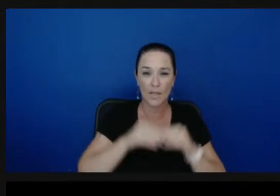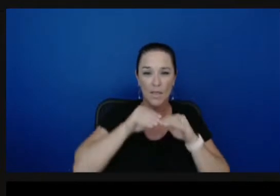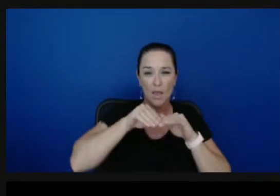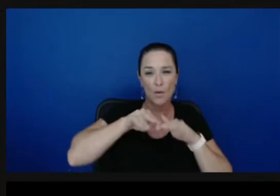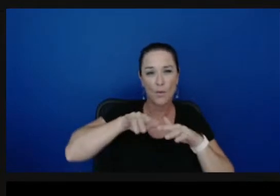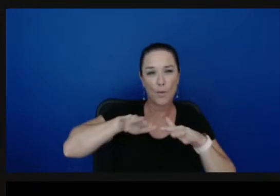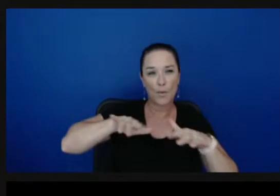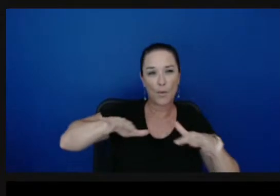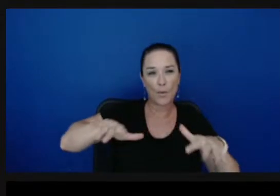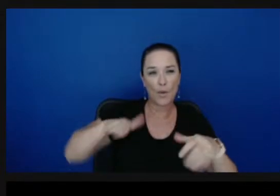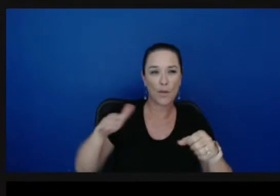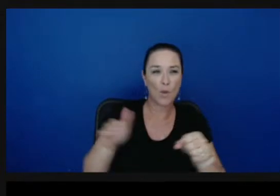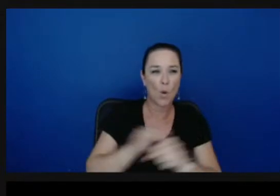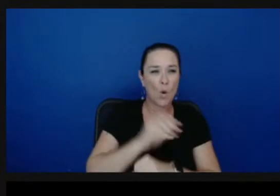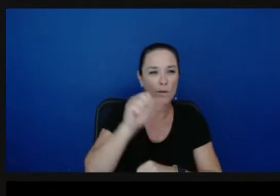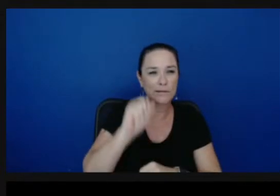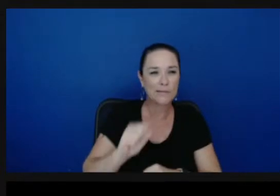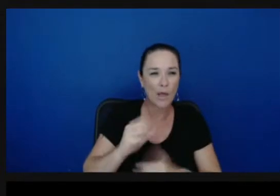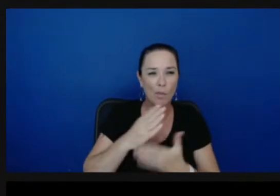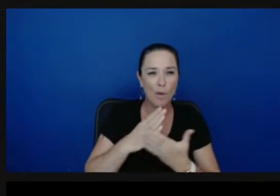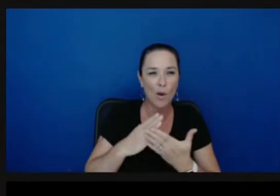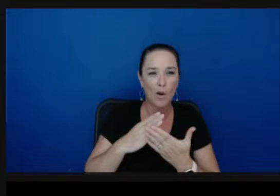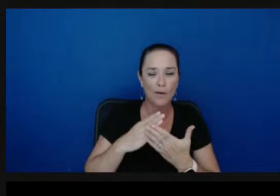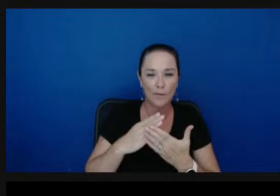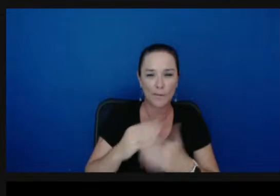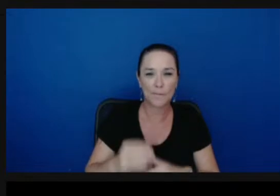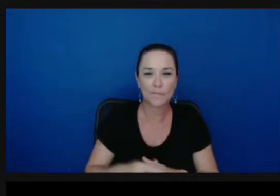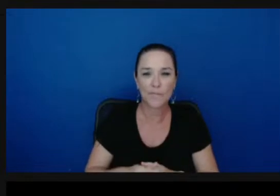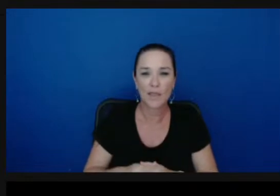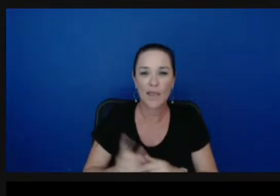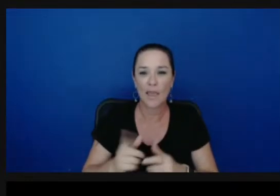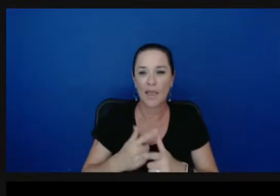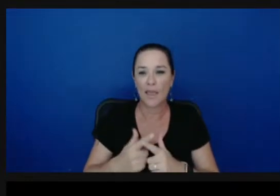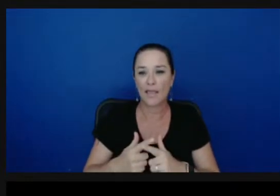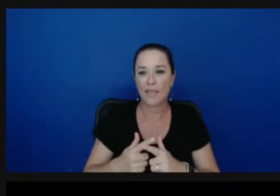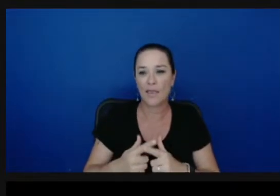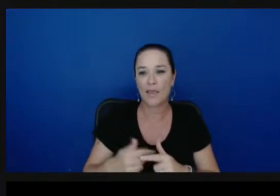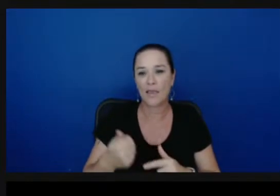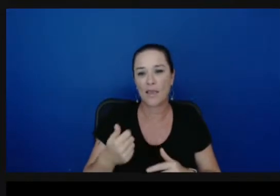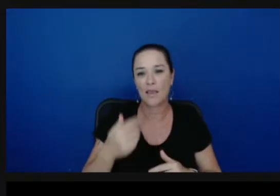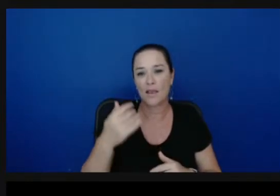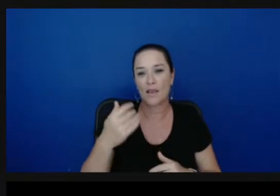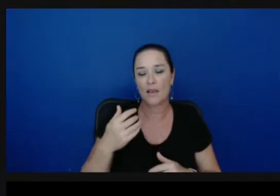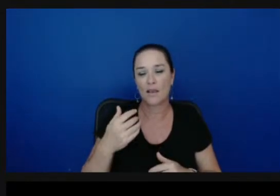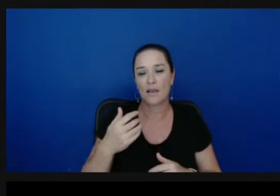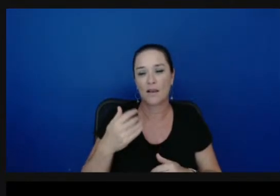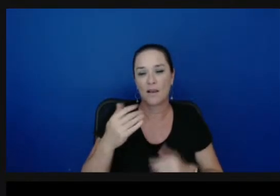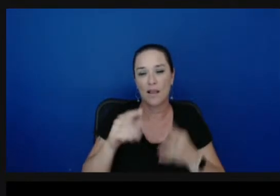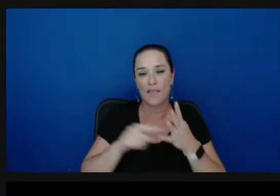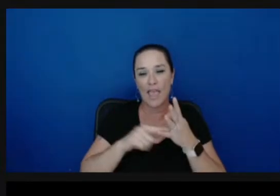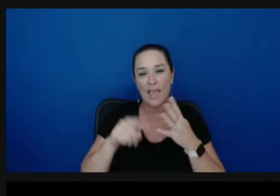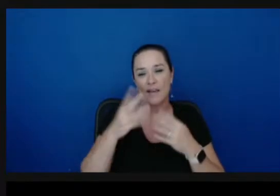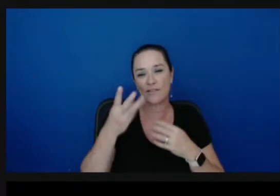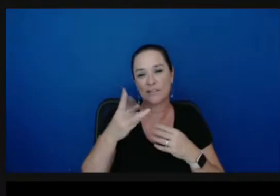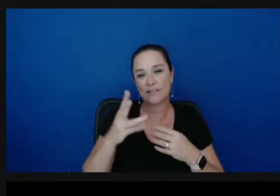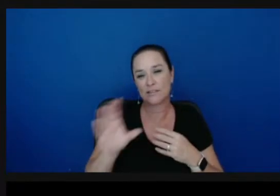island. And you go back, there was one from the late 16th century back through here, and then another one